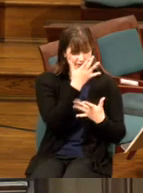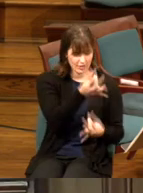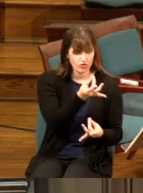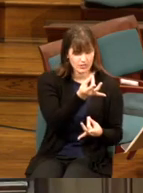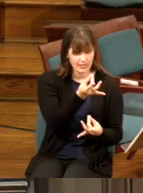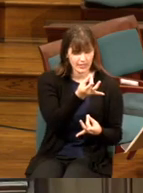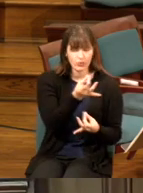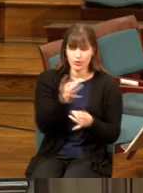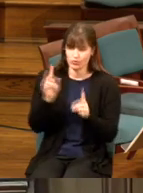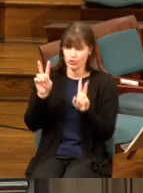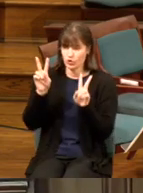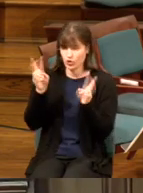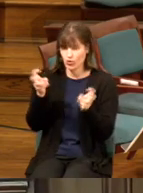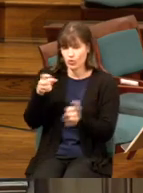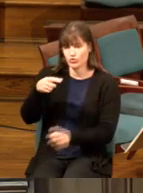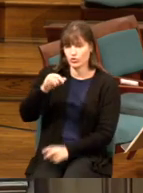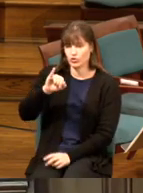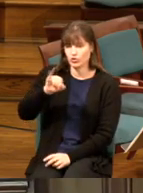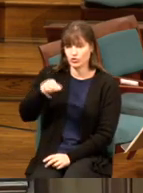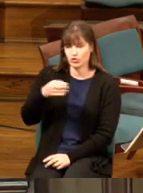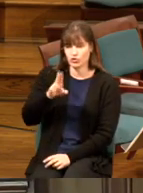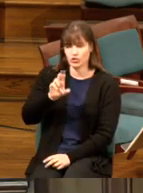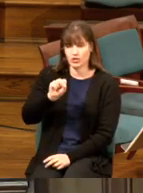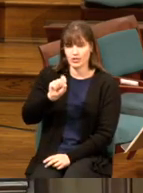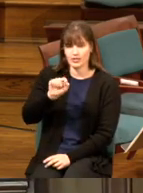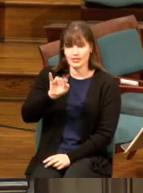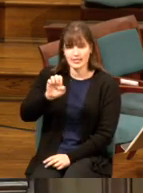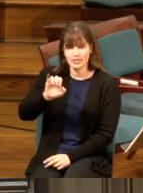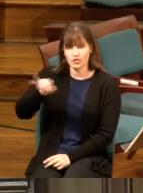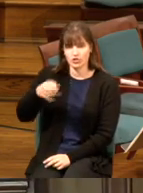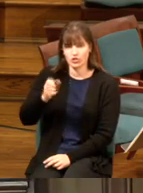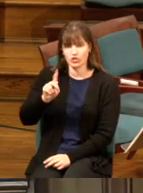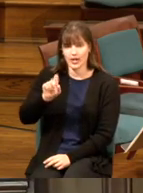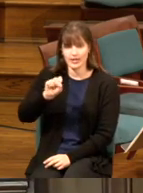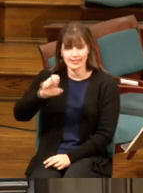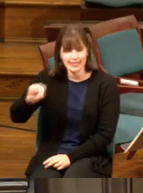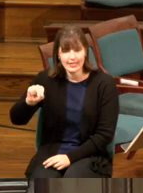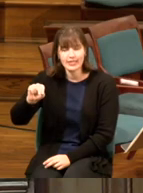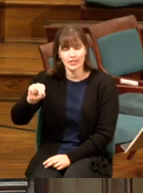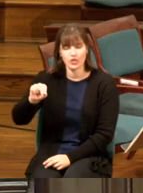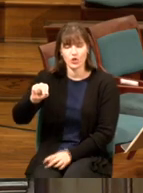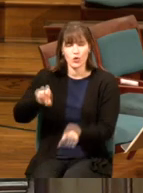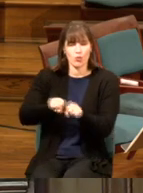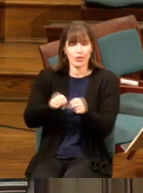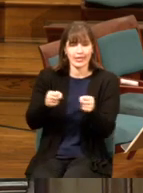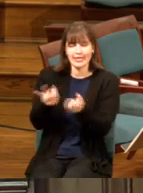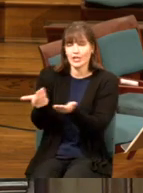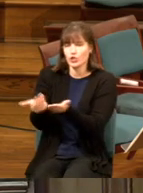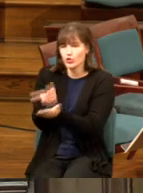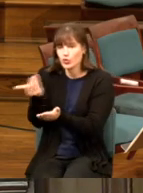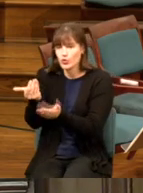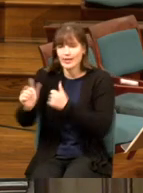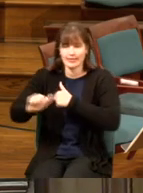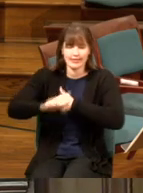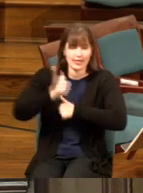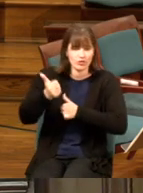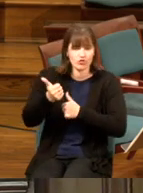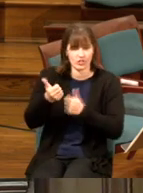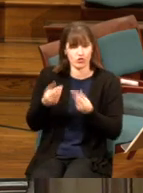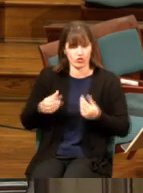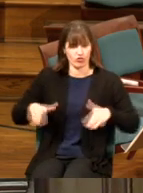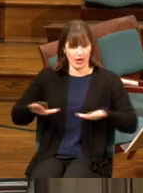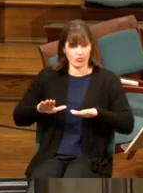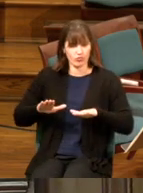quote Justice Jackson, breaking new and dangerous ground?